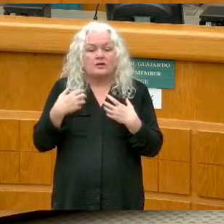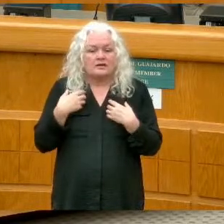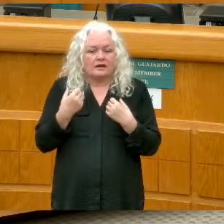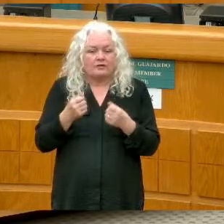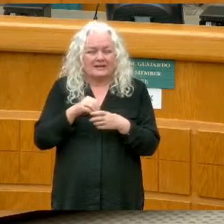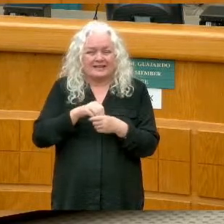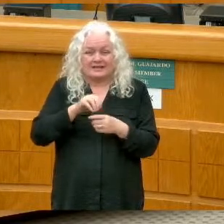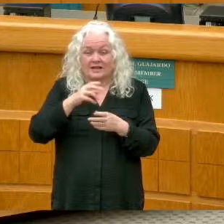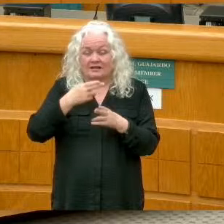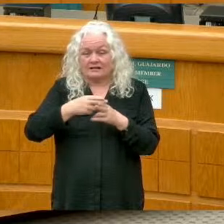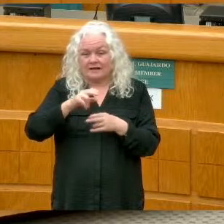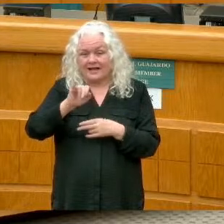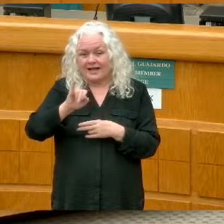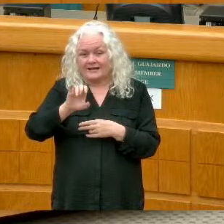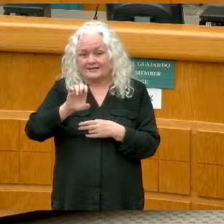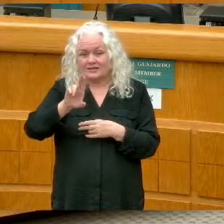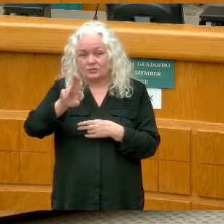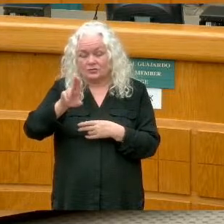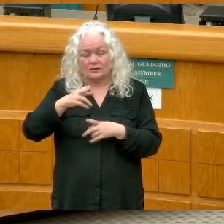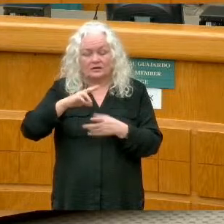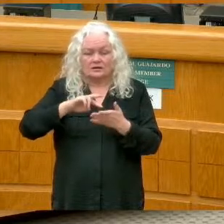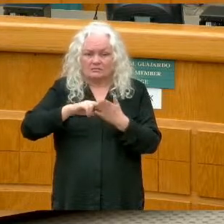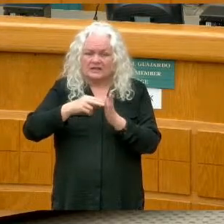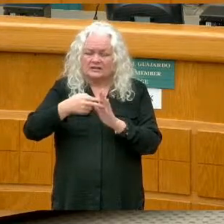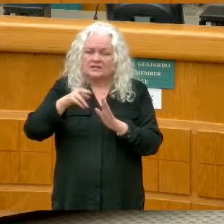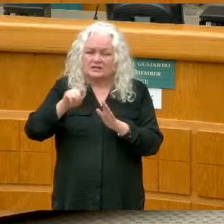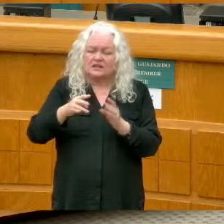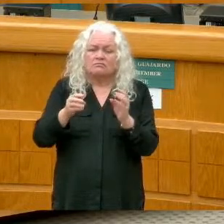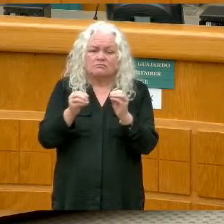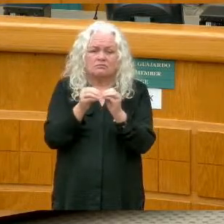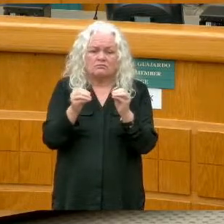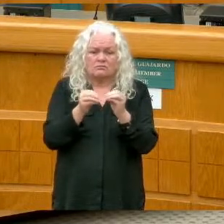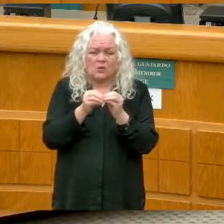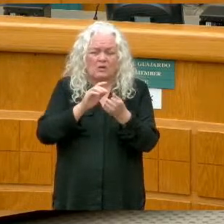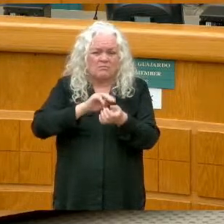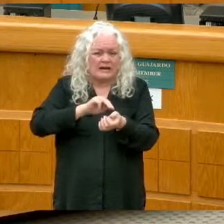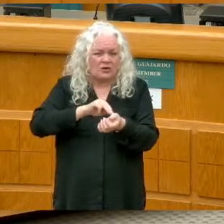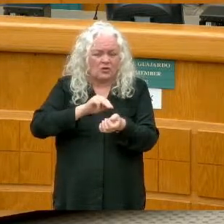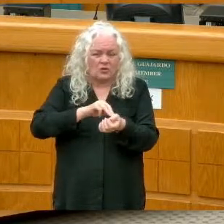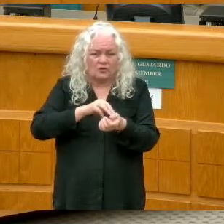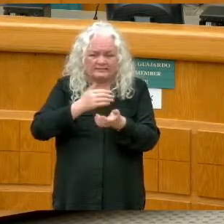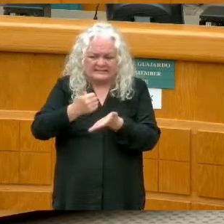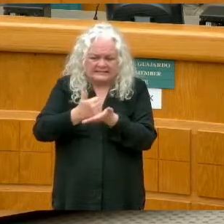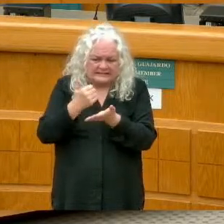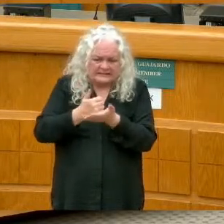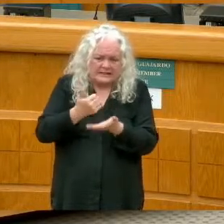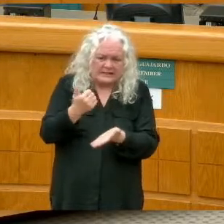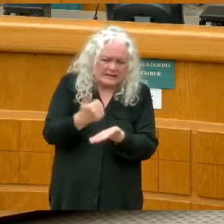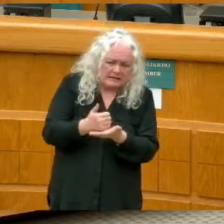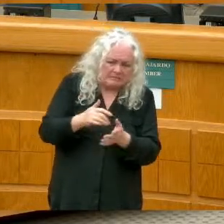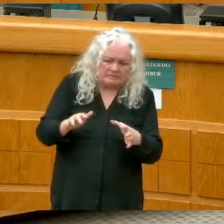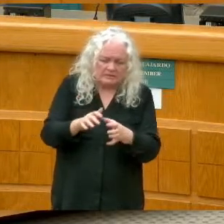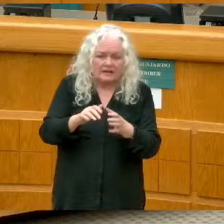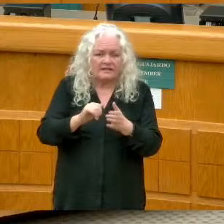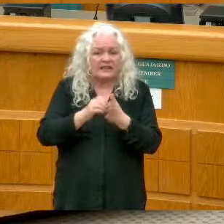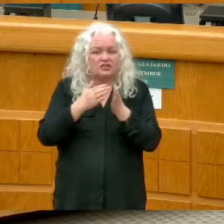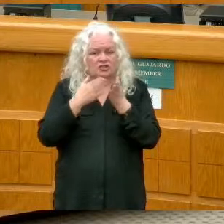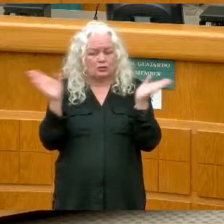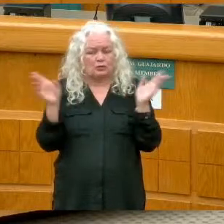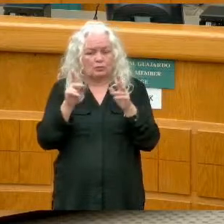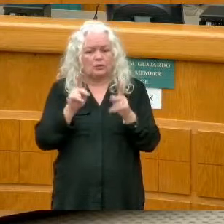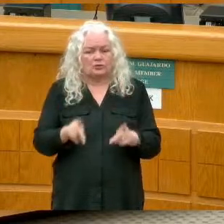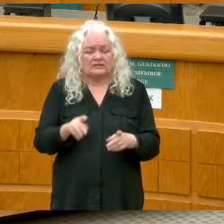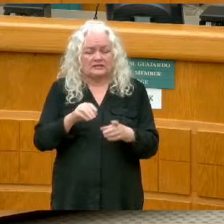in ICU, meaning they need more medical assistance than the general person in